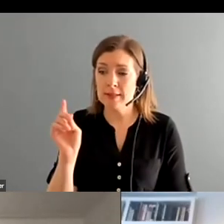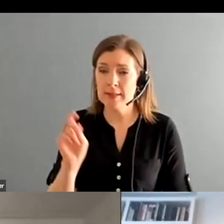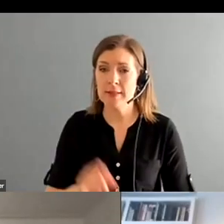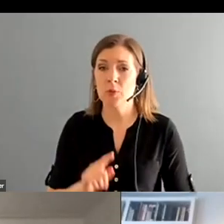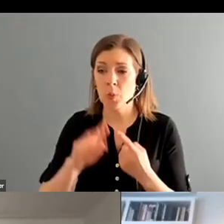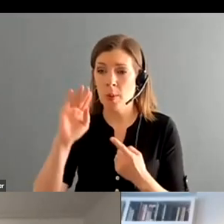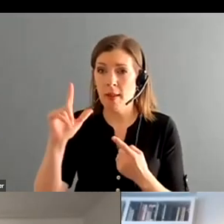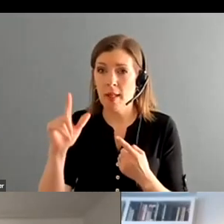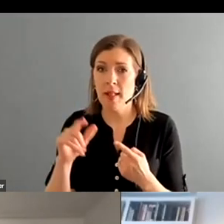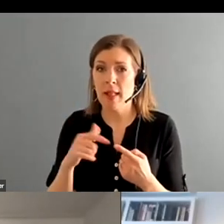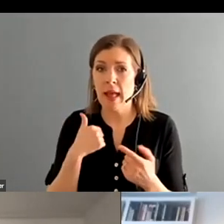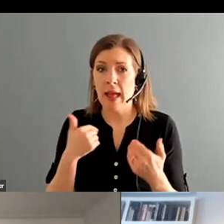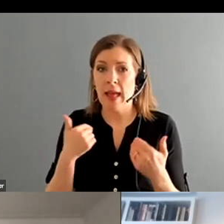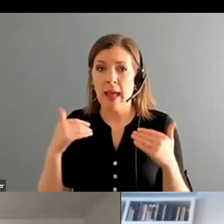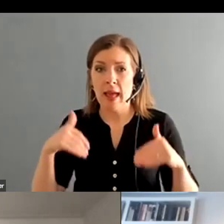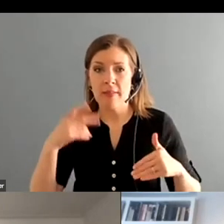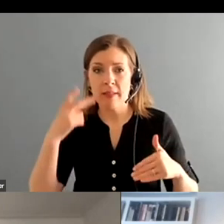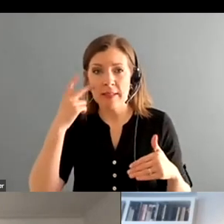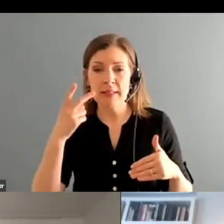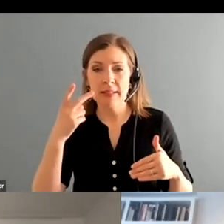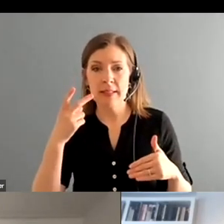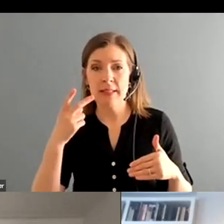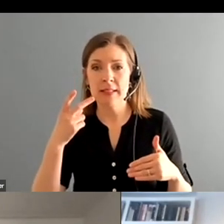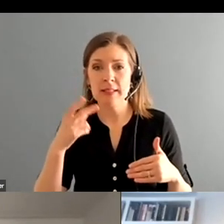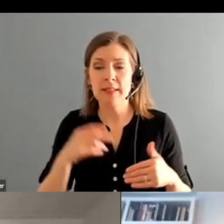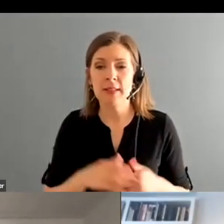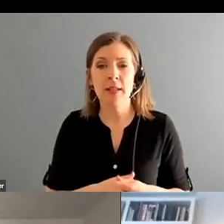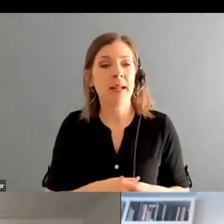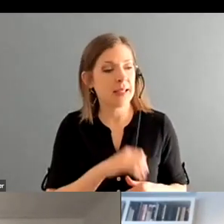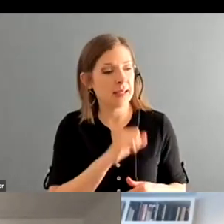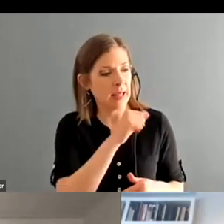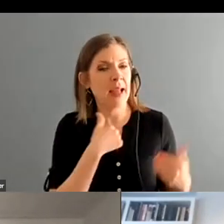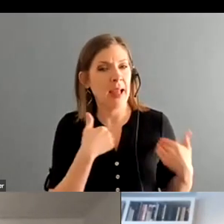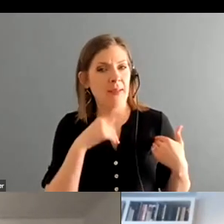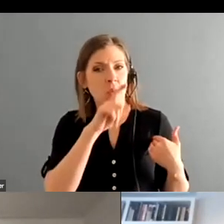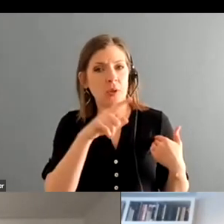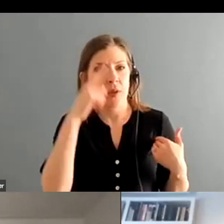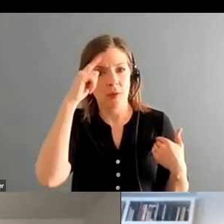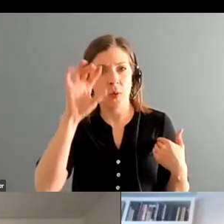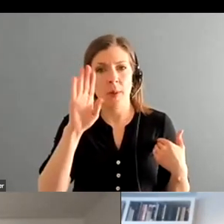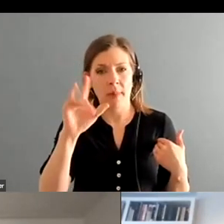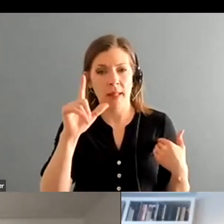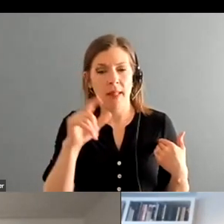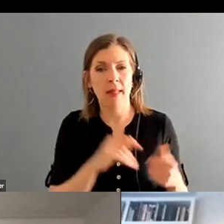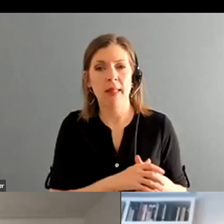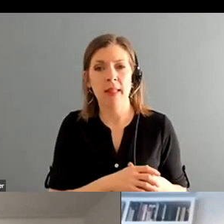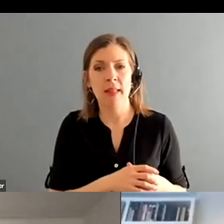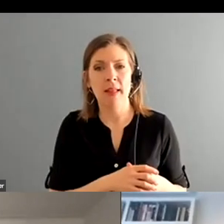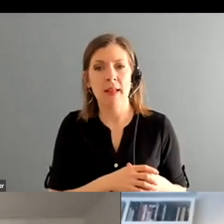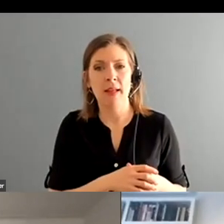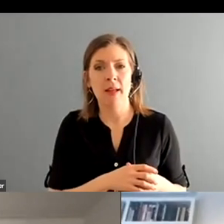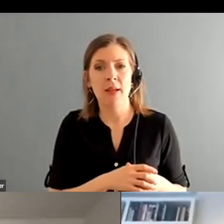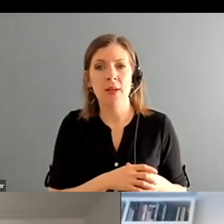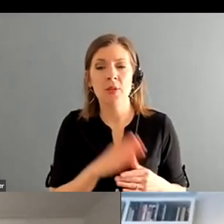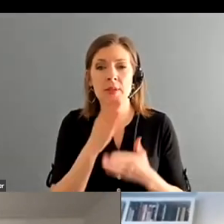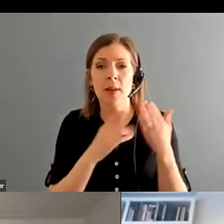Bill? I have not seen. Yes, I have a question for Bill. So someone